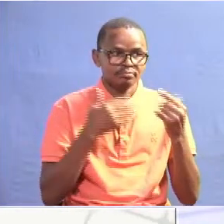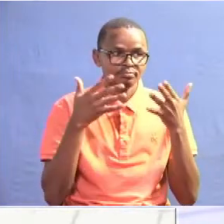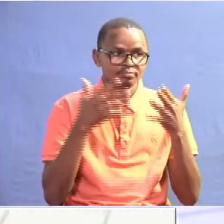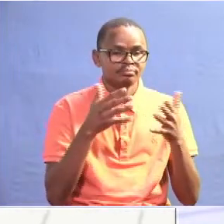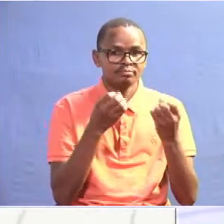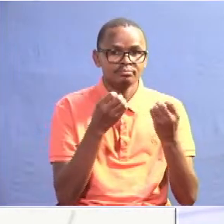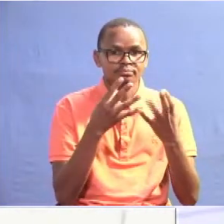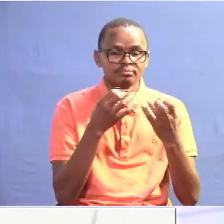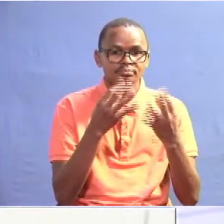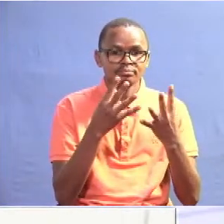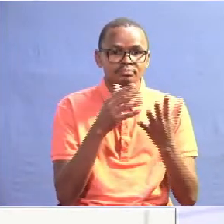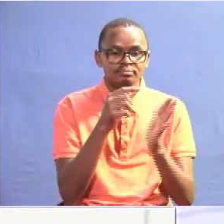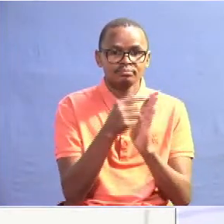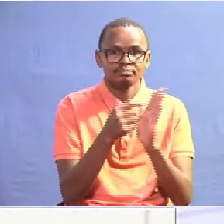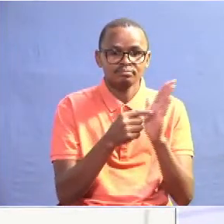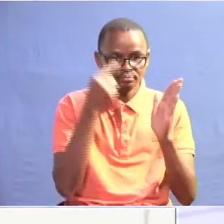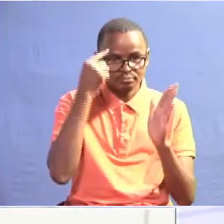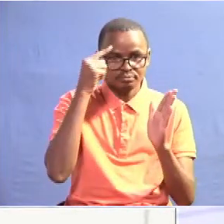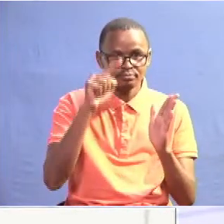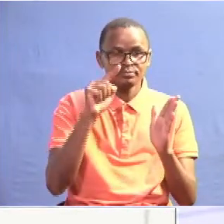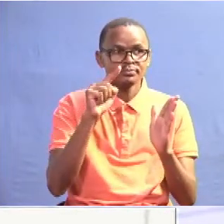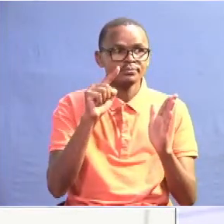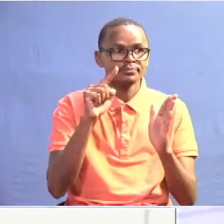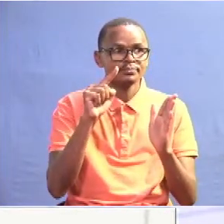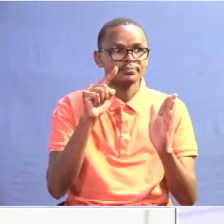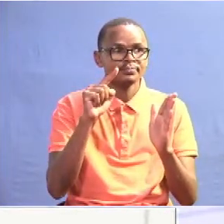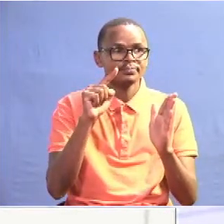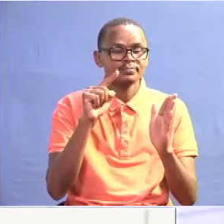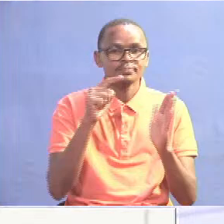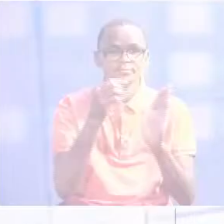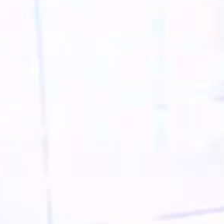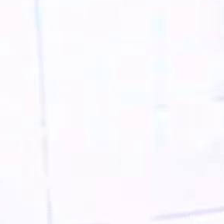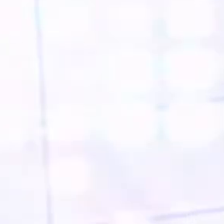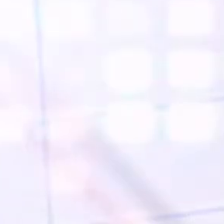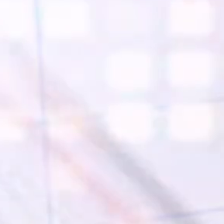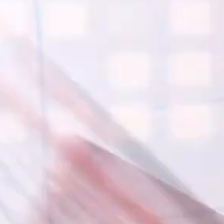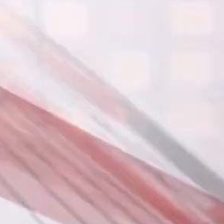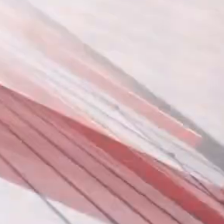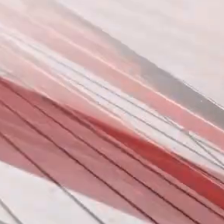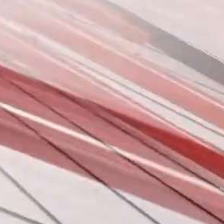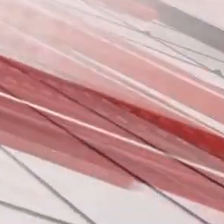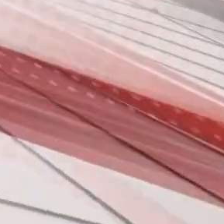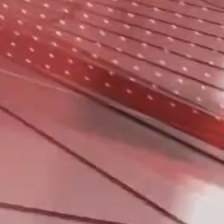and many more lined up for you. But first thing first, our highlights.